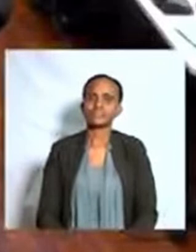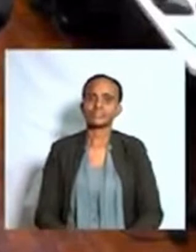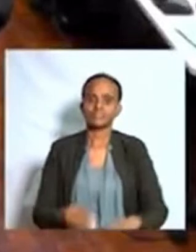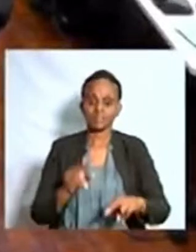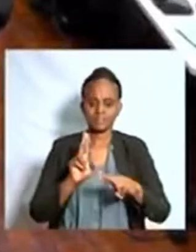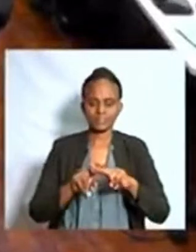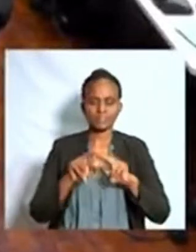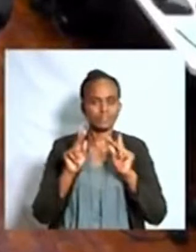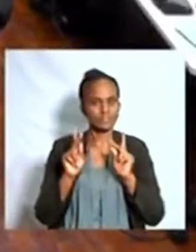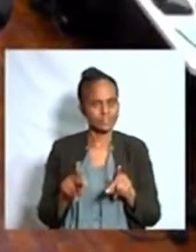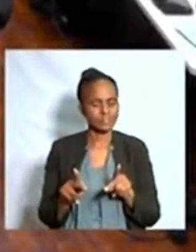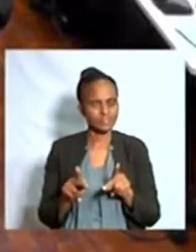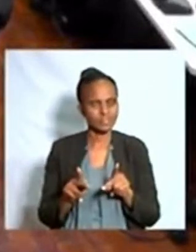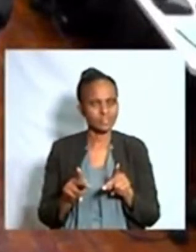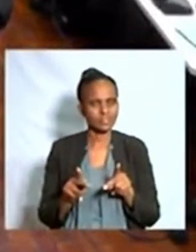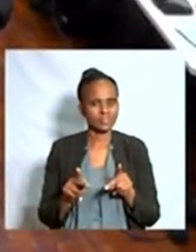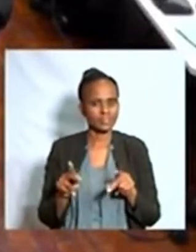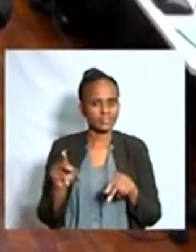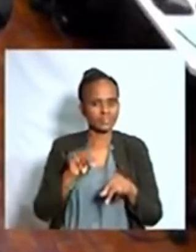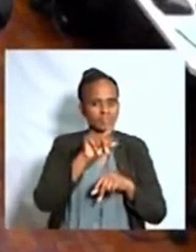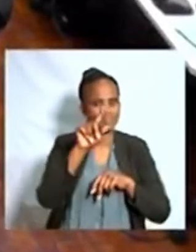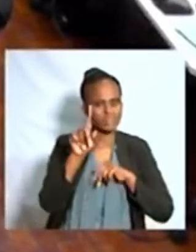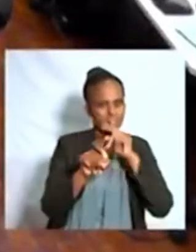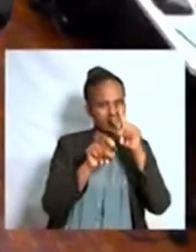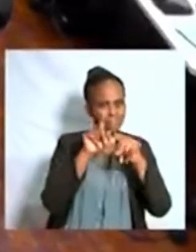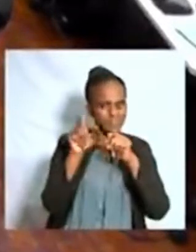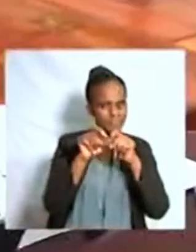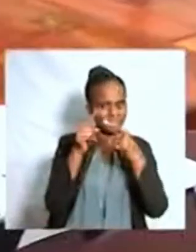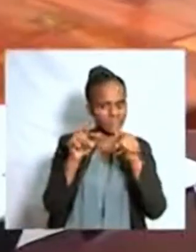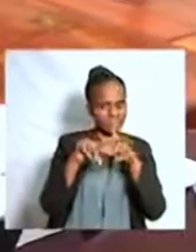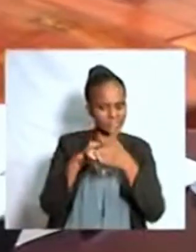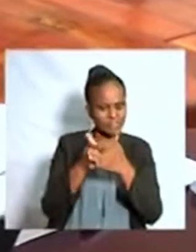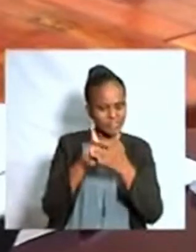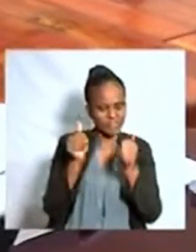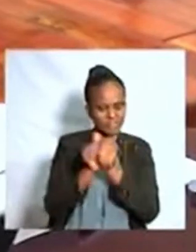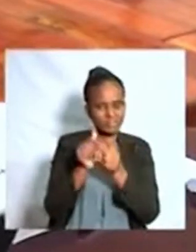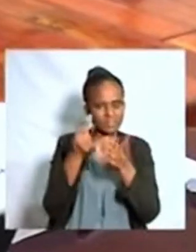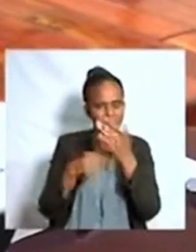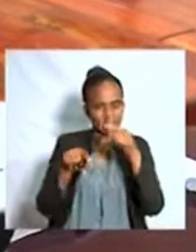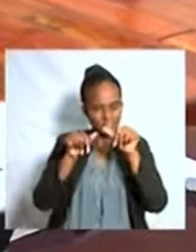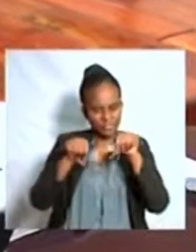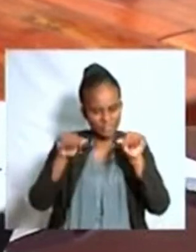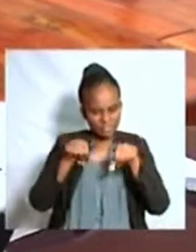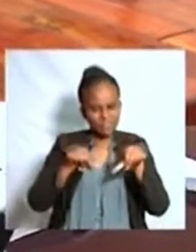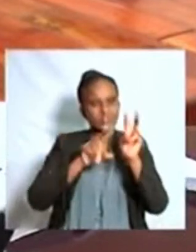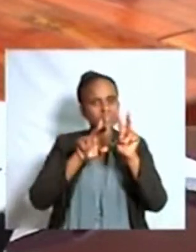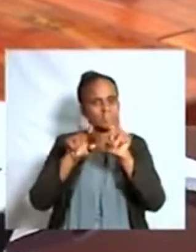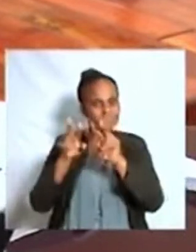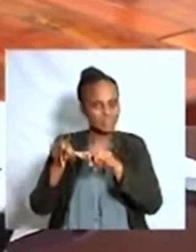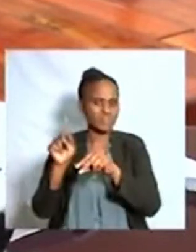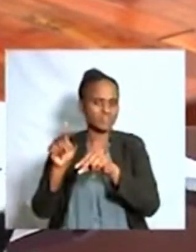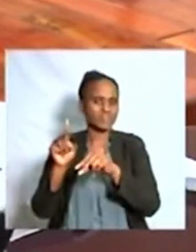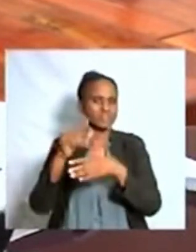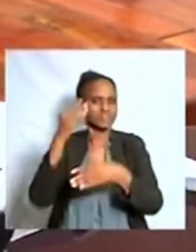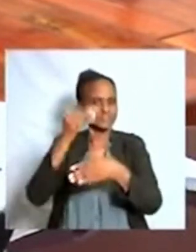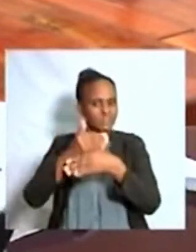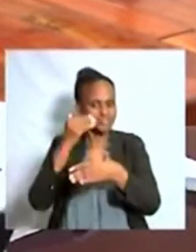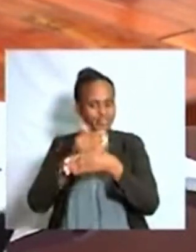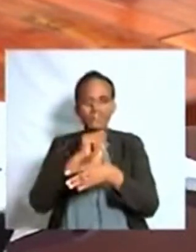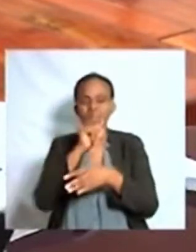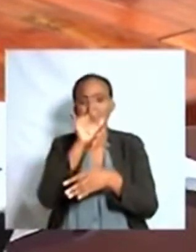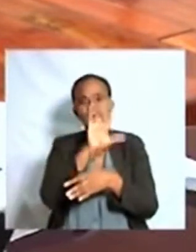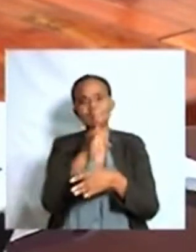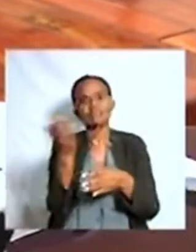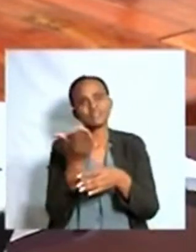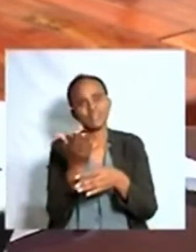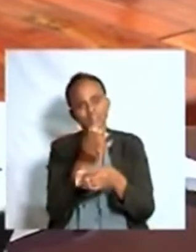Chair, the query arose as a result of what the auditors observed. Yes. That is the windows not being there